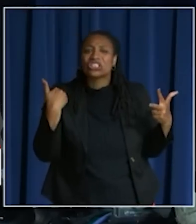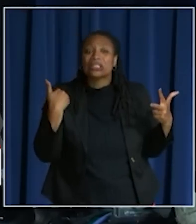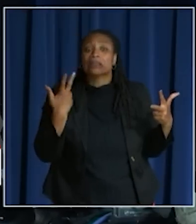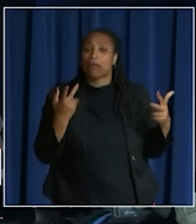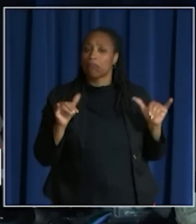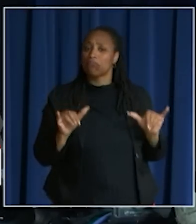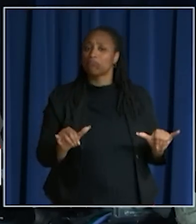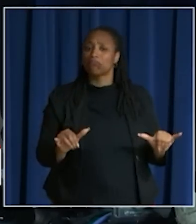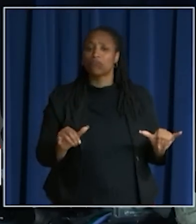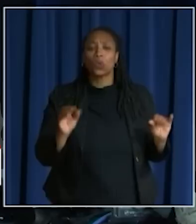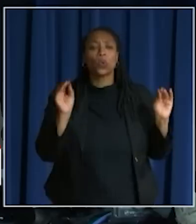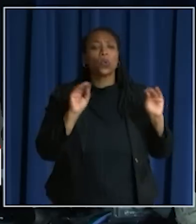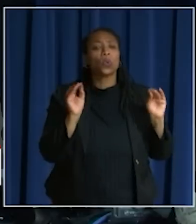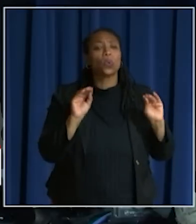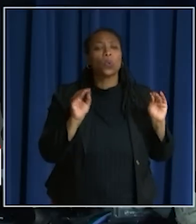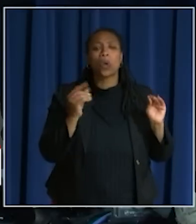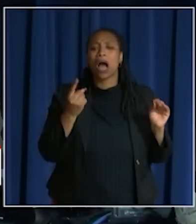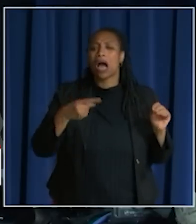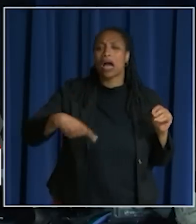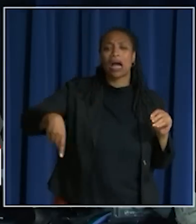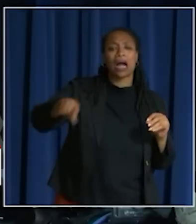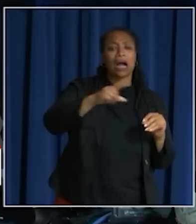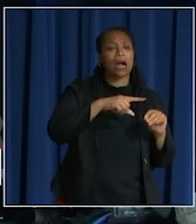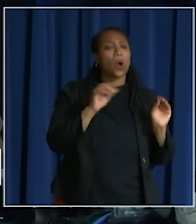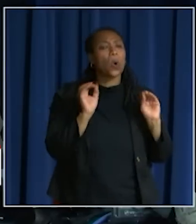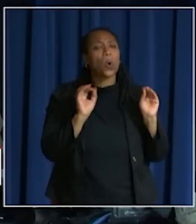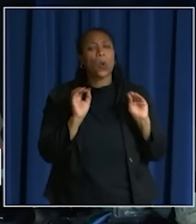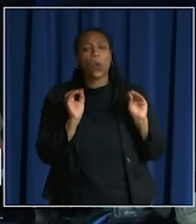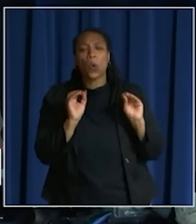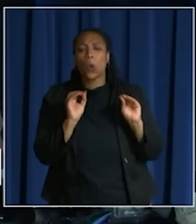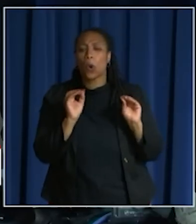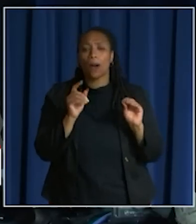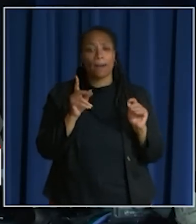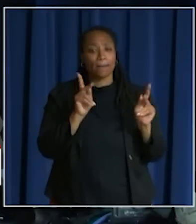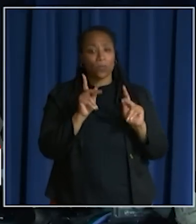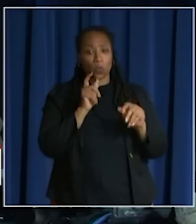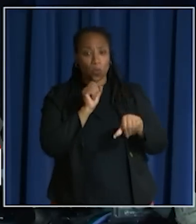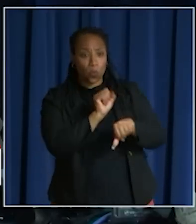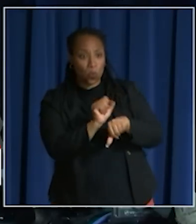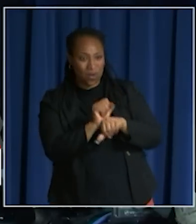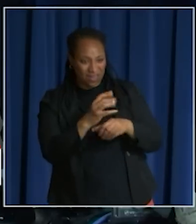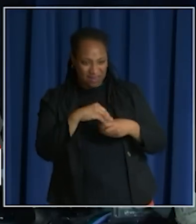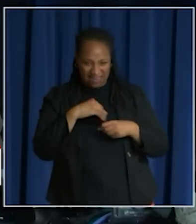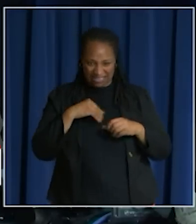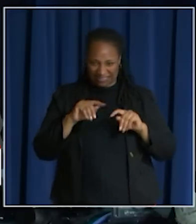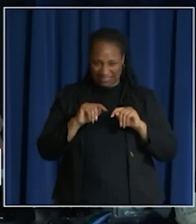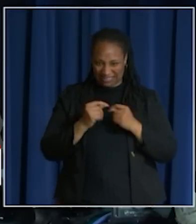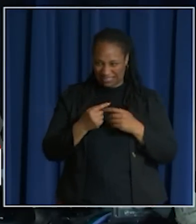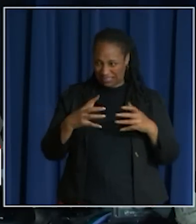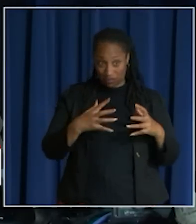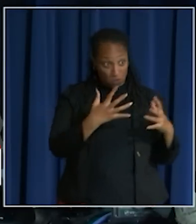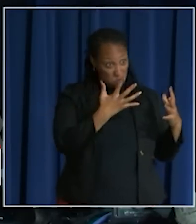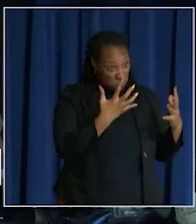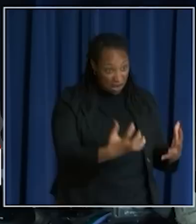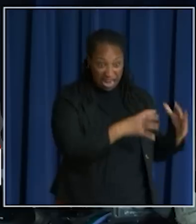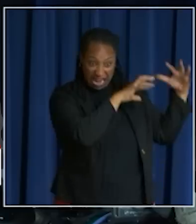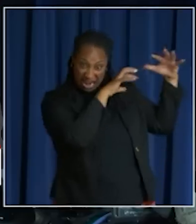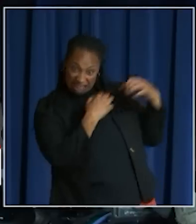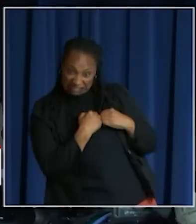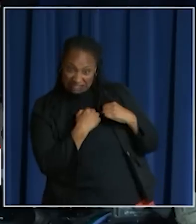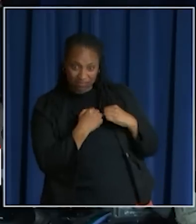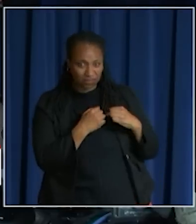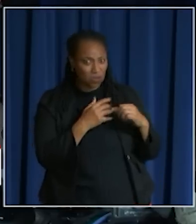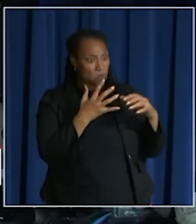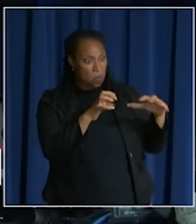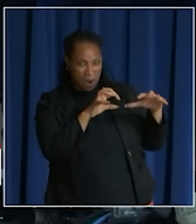here, and certainly nobody who works for me, who wants to tolerate any level of crime. And I know